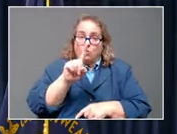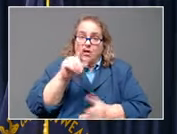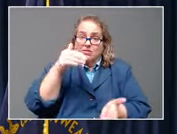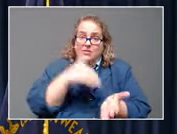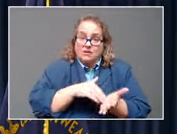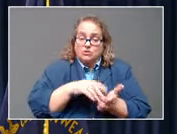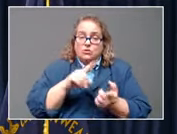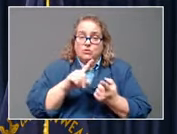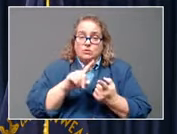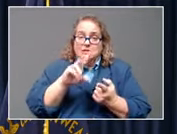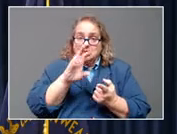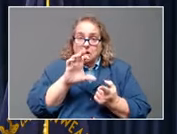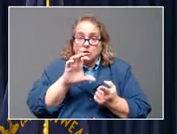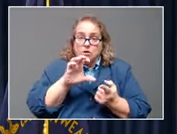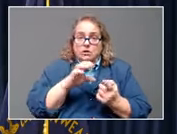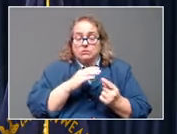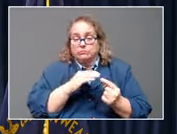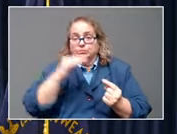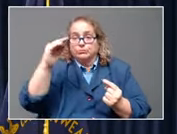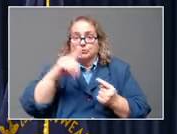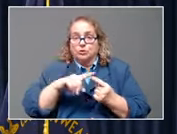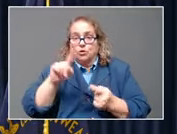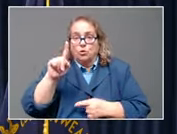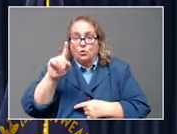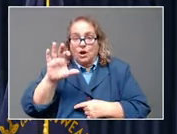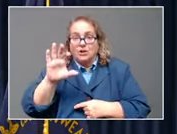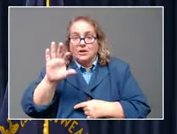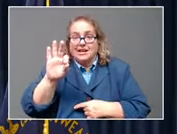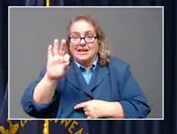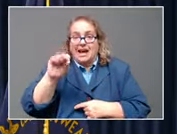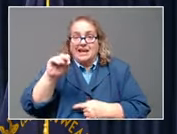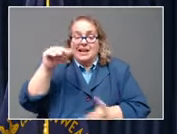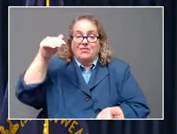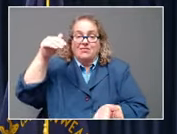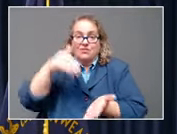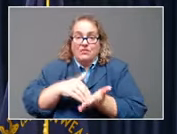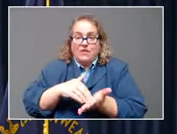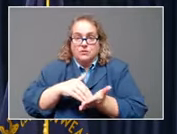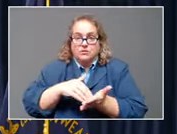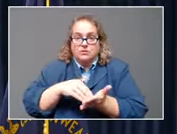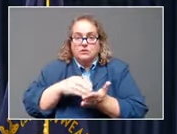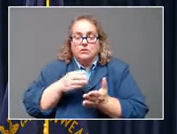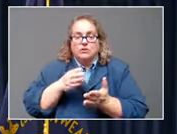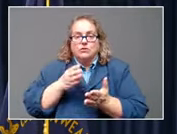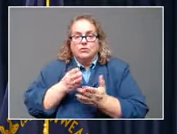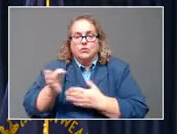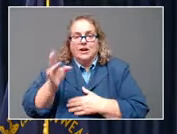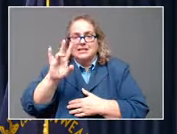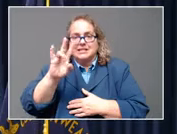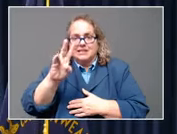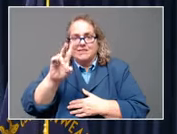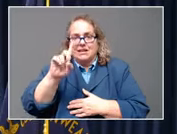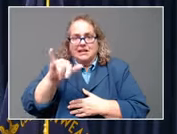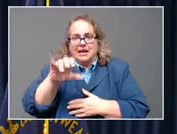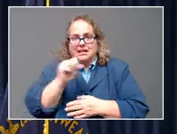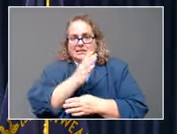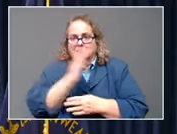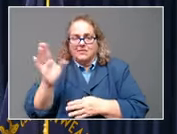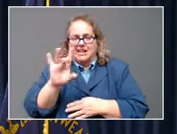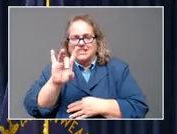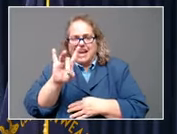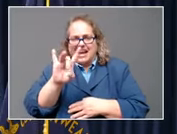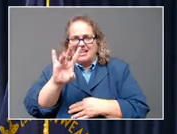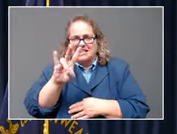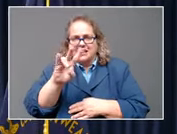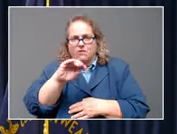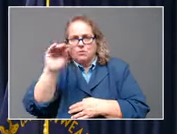101,600 all the way up to 190,000 over a 7-day period. That's a remarkable 87% increase over the